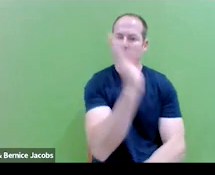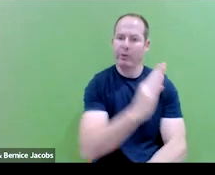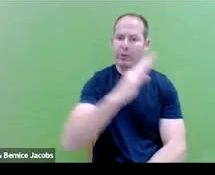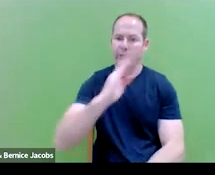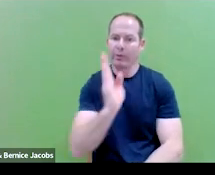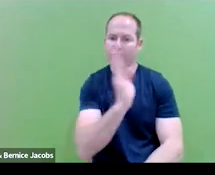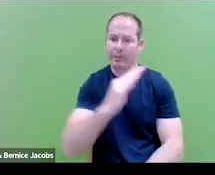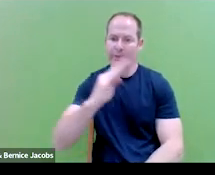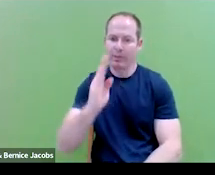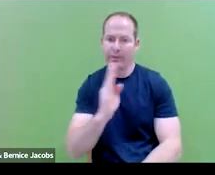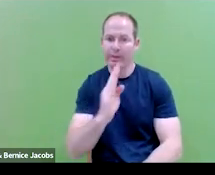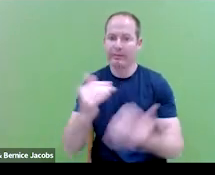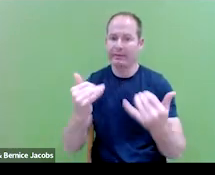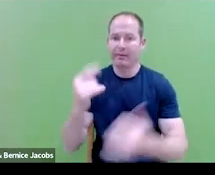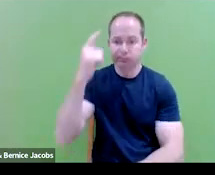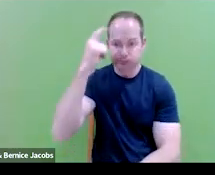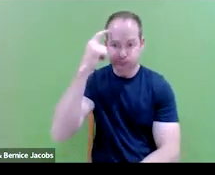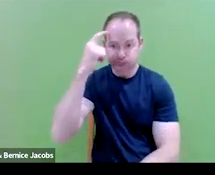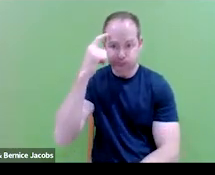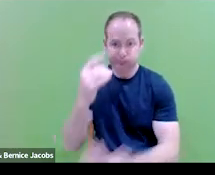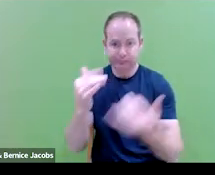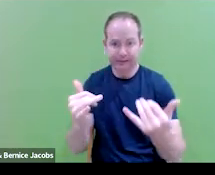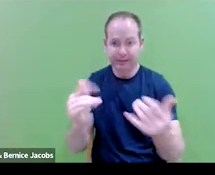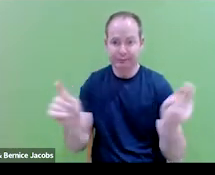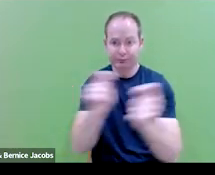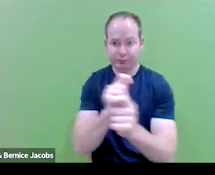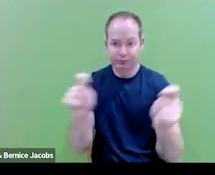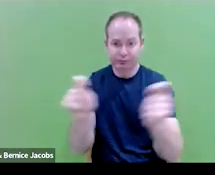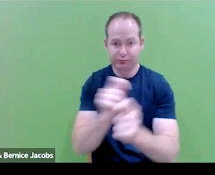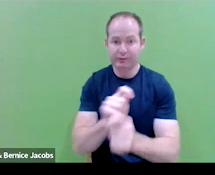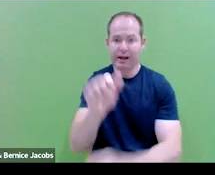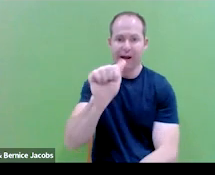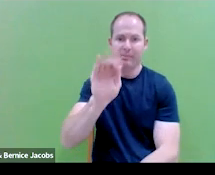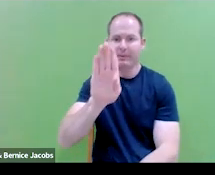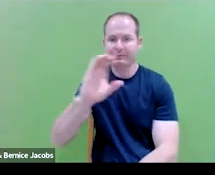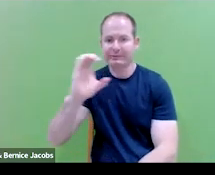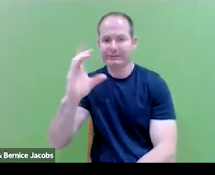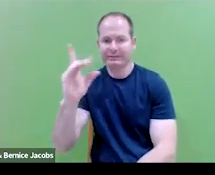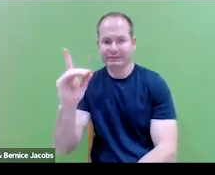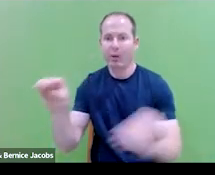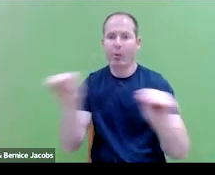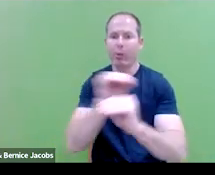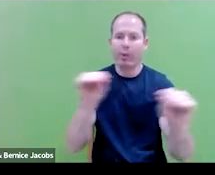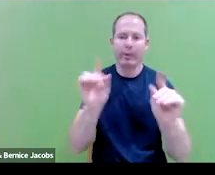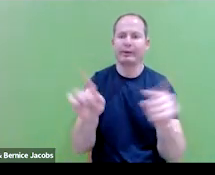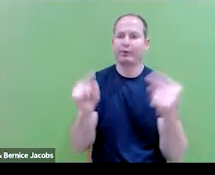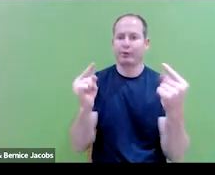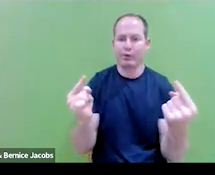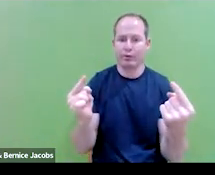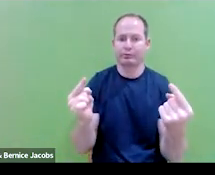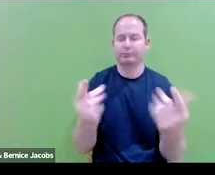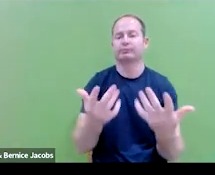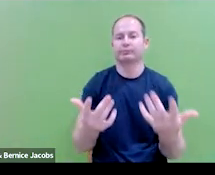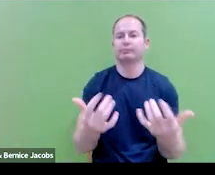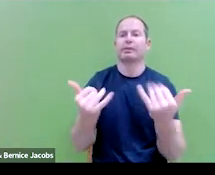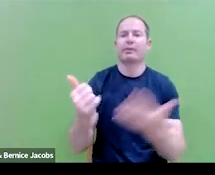increasingly difficult for the brain to switch the letters around. So often with dyslexia, it's the mirror image of letters